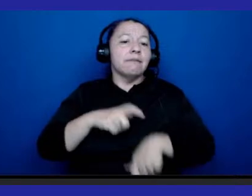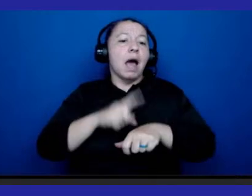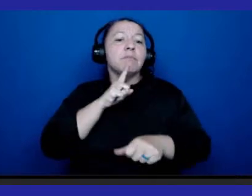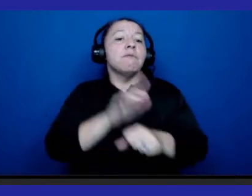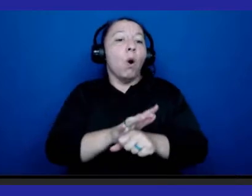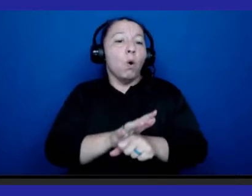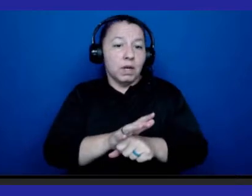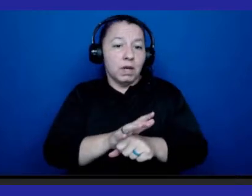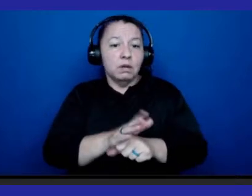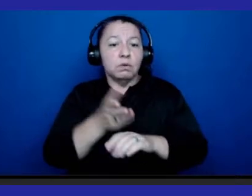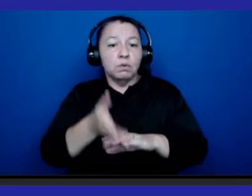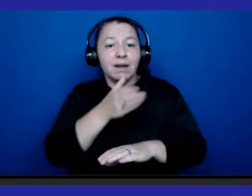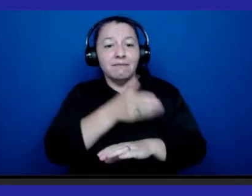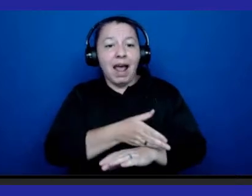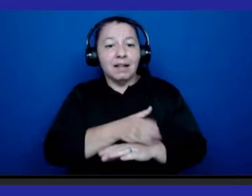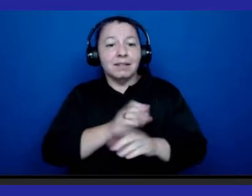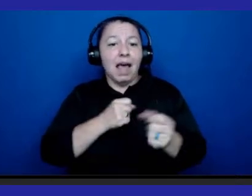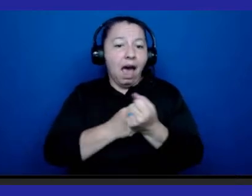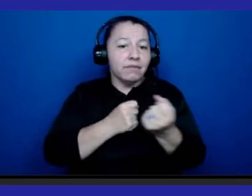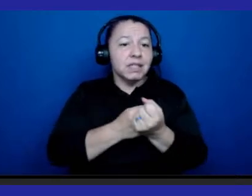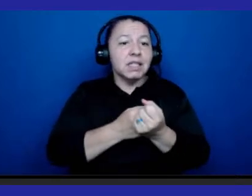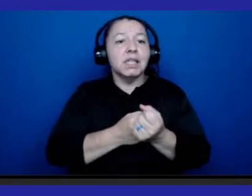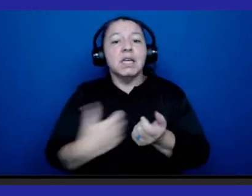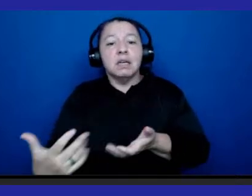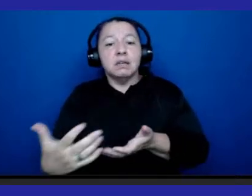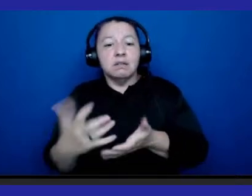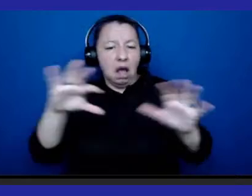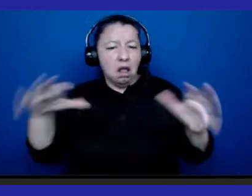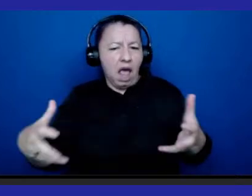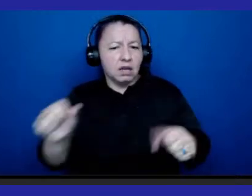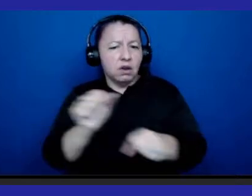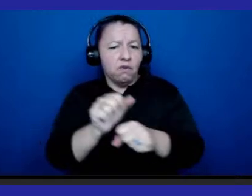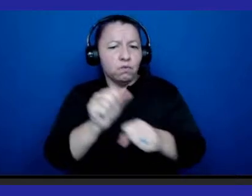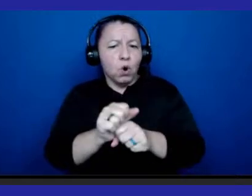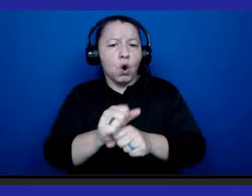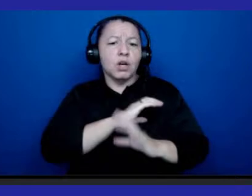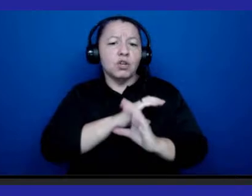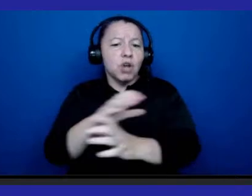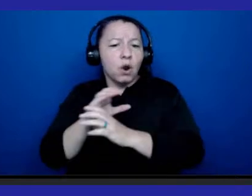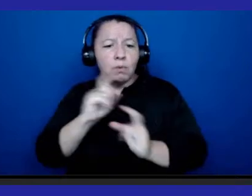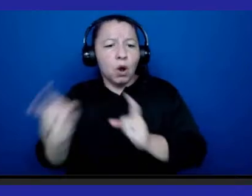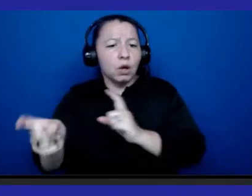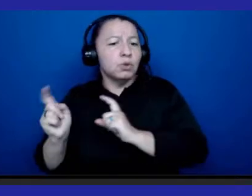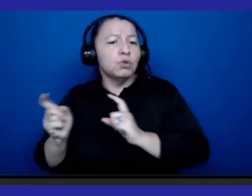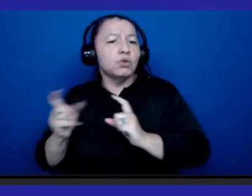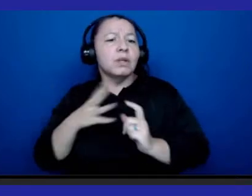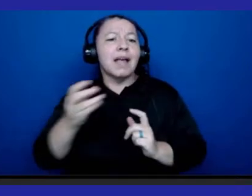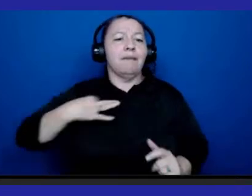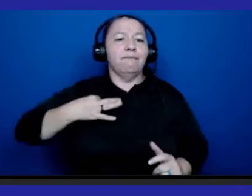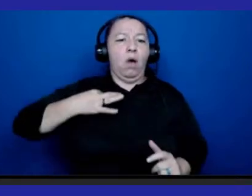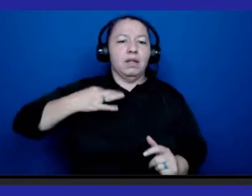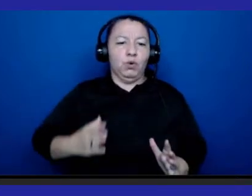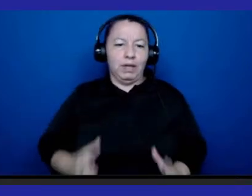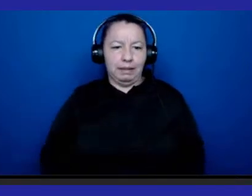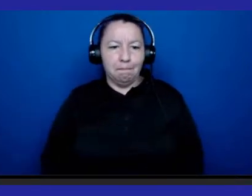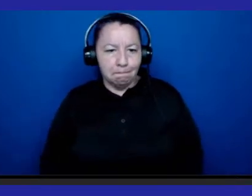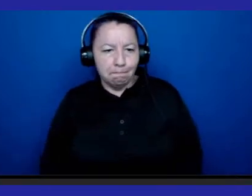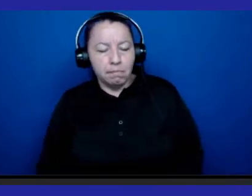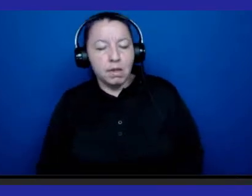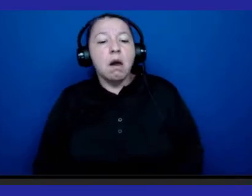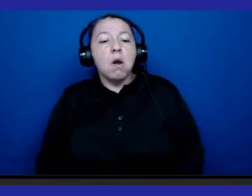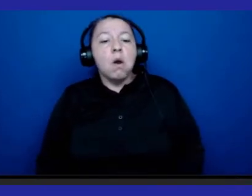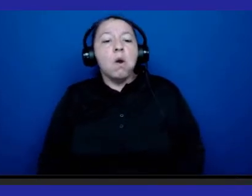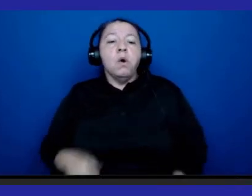devoted to advanced advocacy, collective work, charitable contribution, and volunteerism. So there's going to be